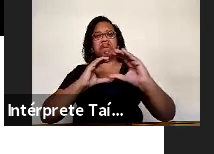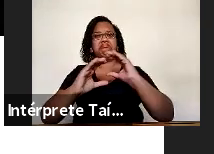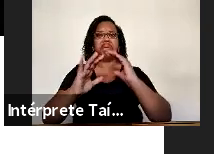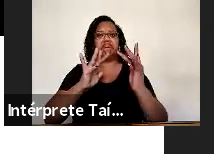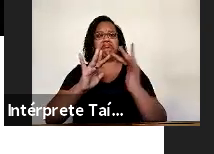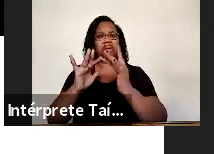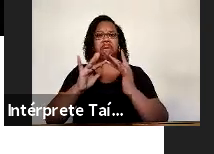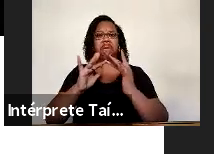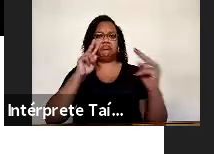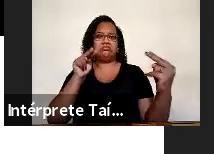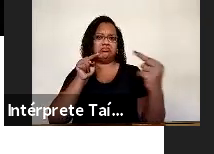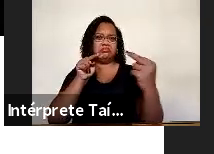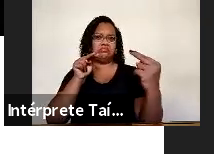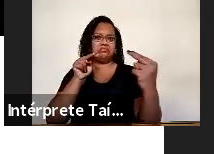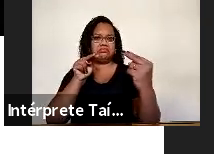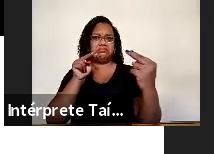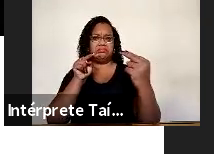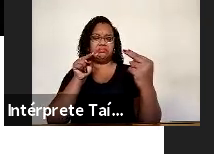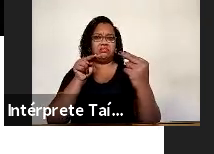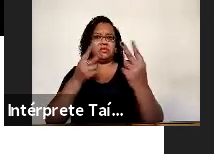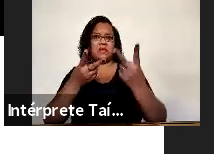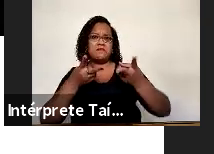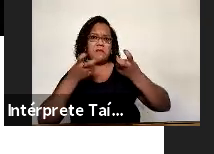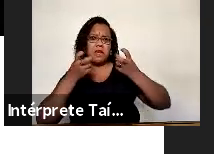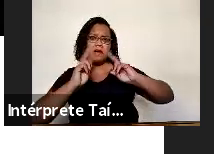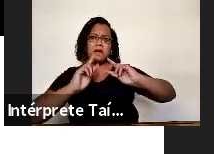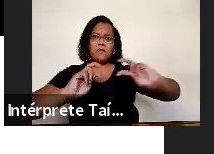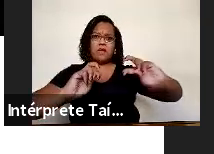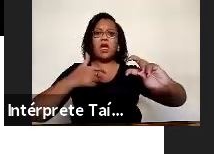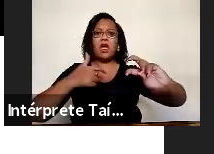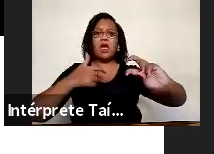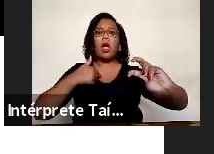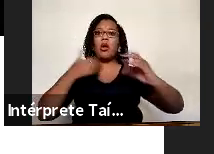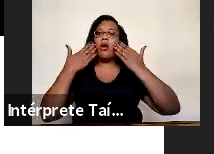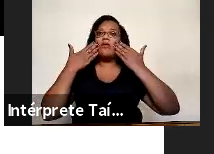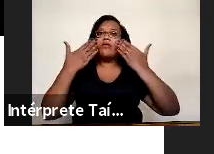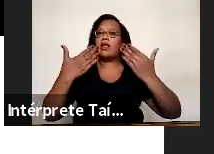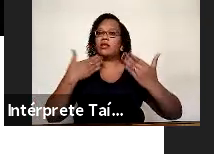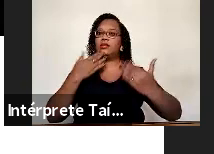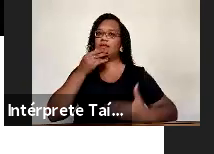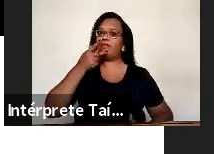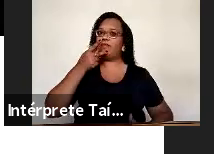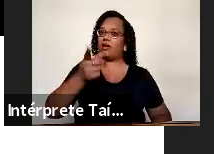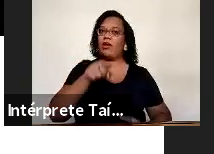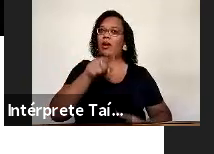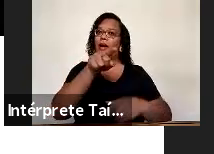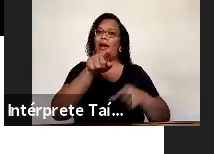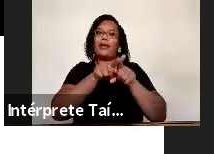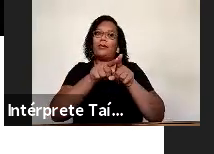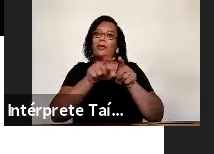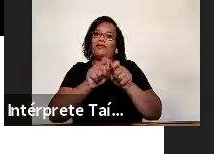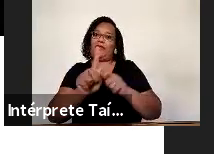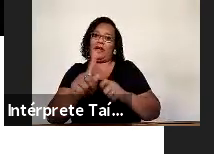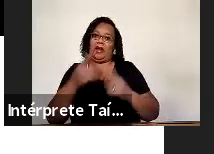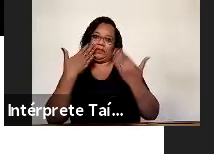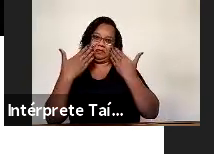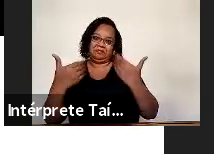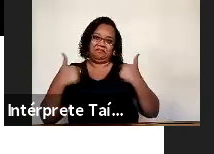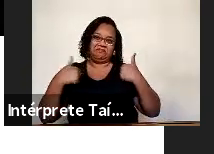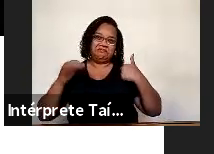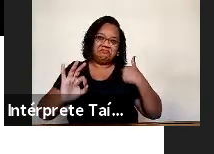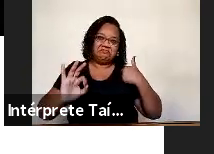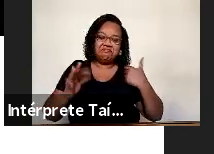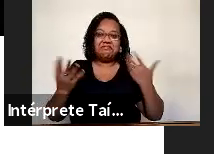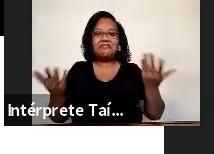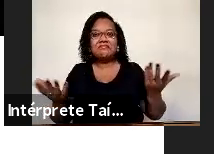won't overlap, you know, if she's talking, I won't talk over her, and she won't do the same for me. So we're always facing each other. And well, she's